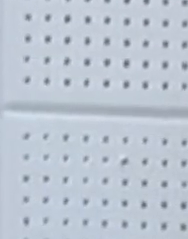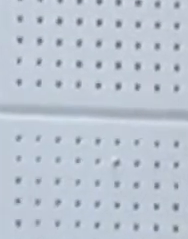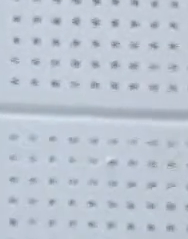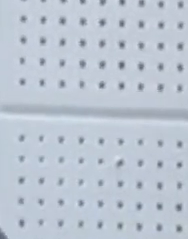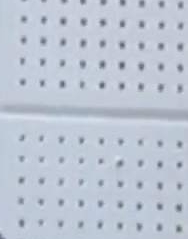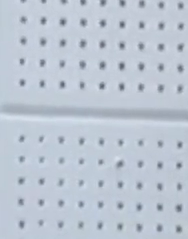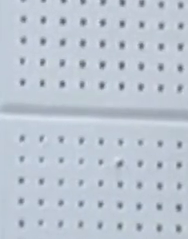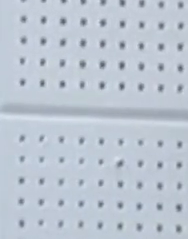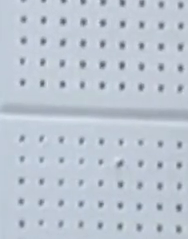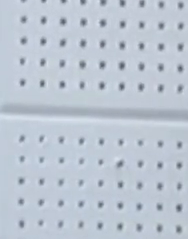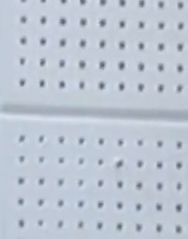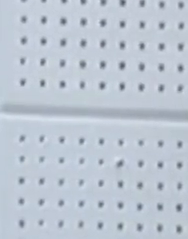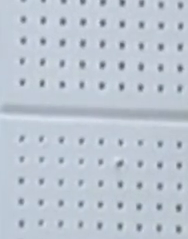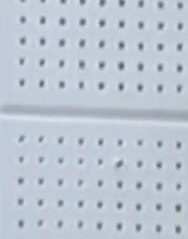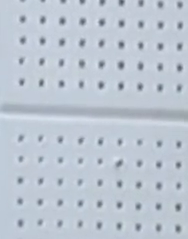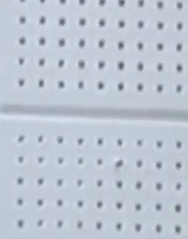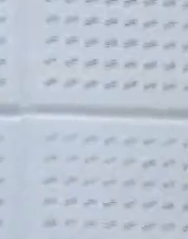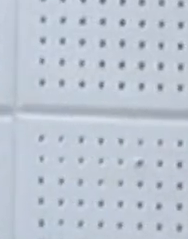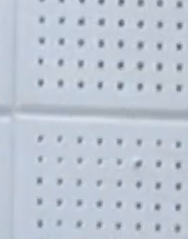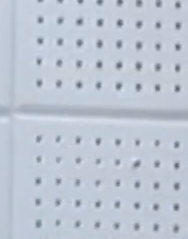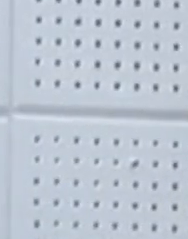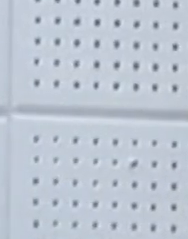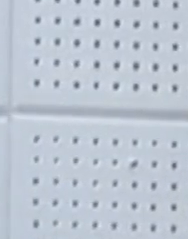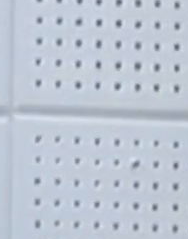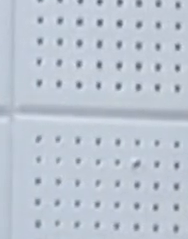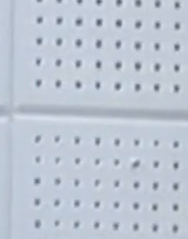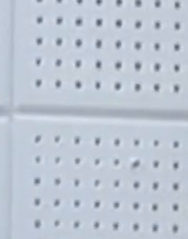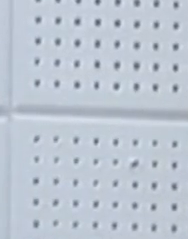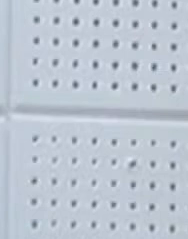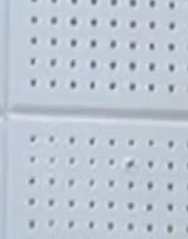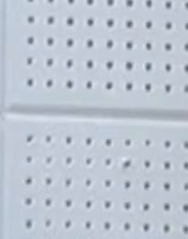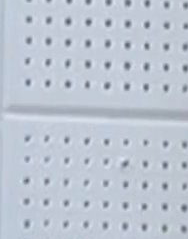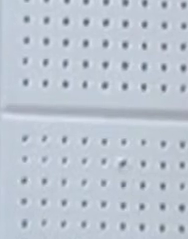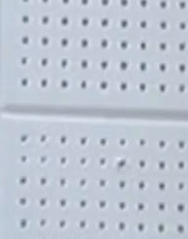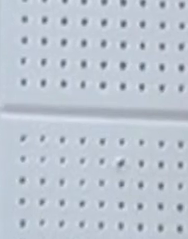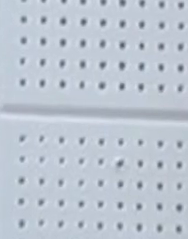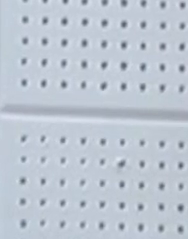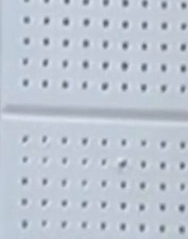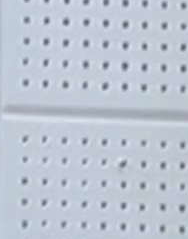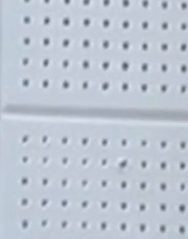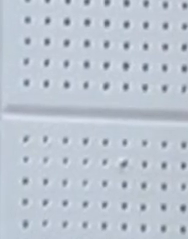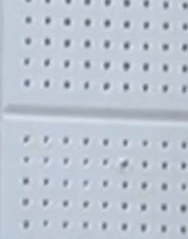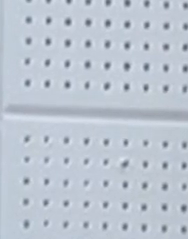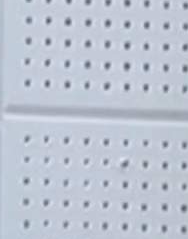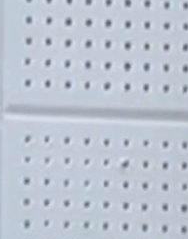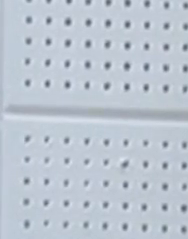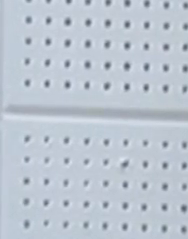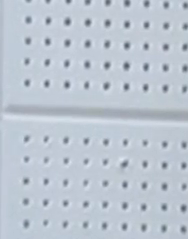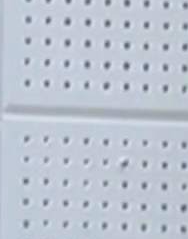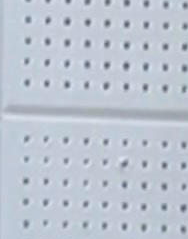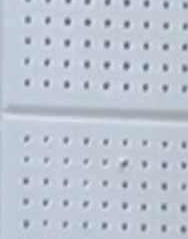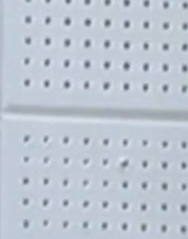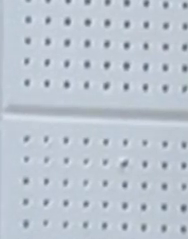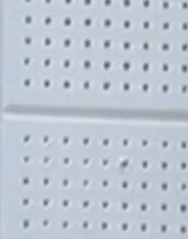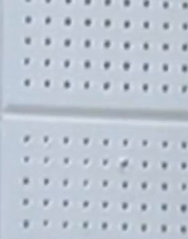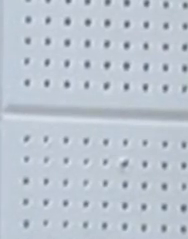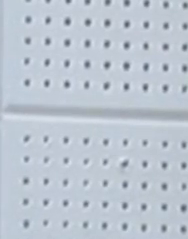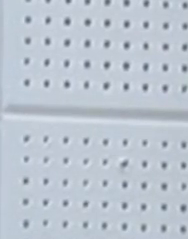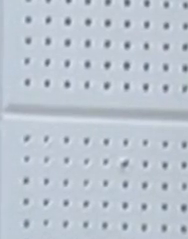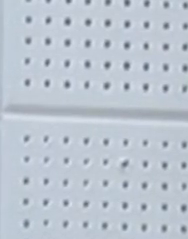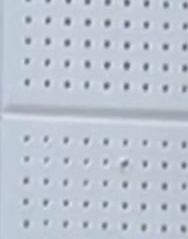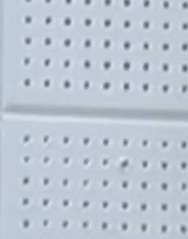extent of the damage, and secondly, they need to get a certification of the schedule of the offense from the scene. So for those grounds